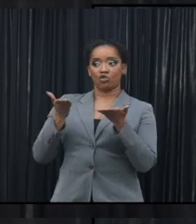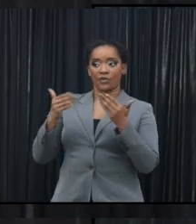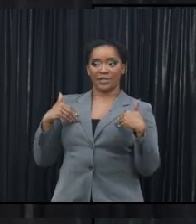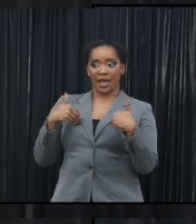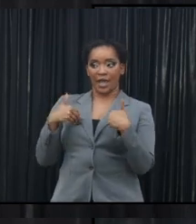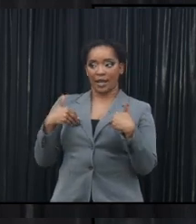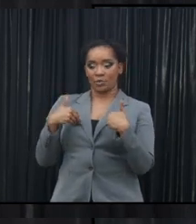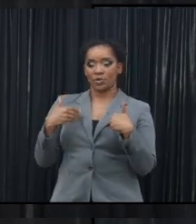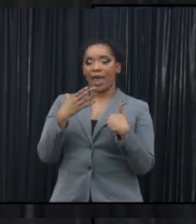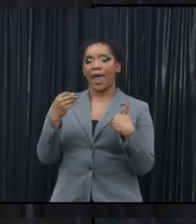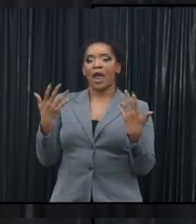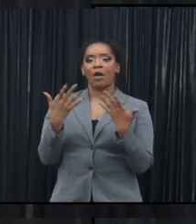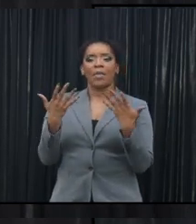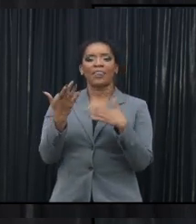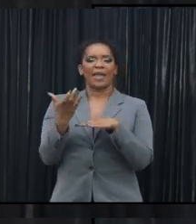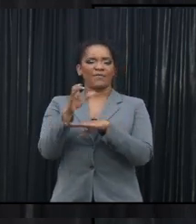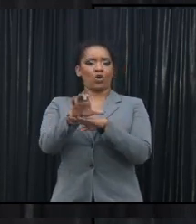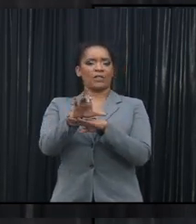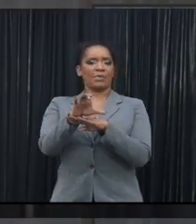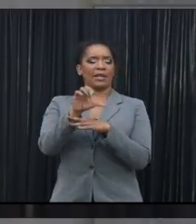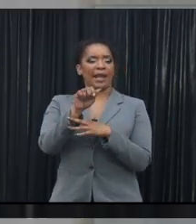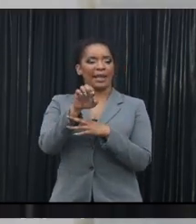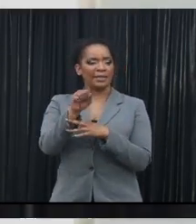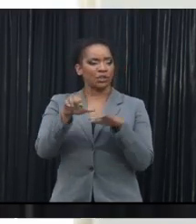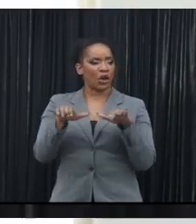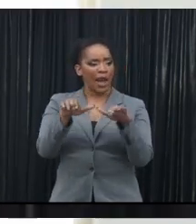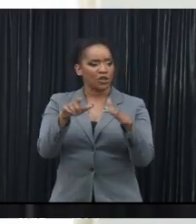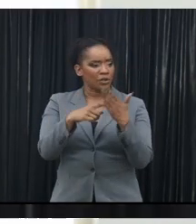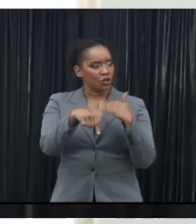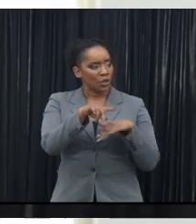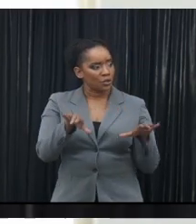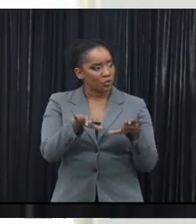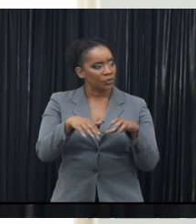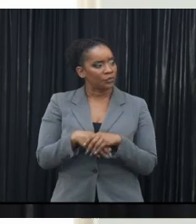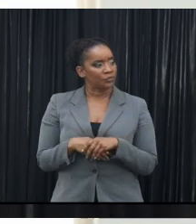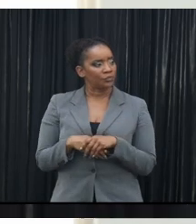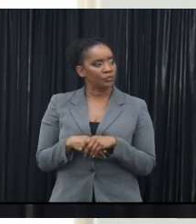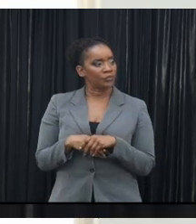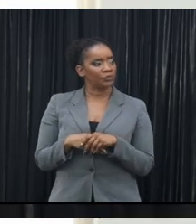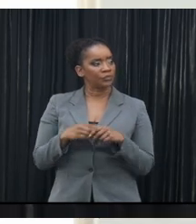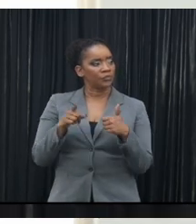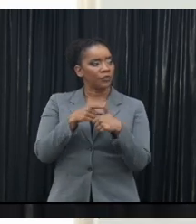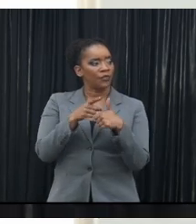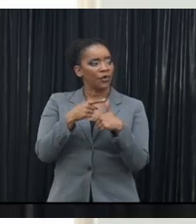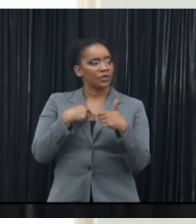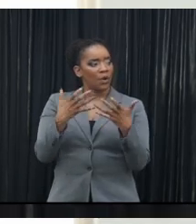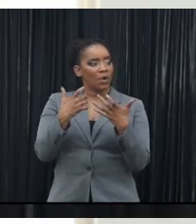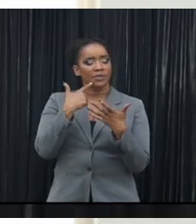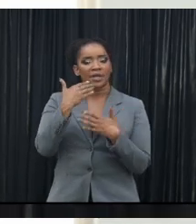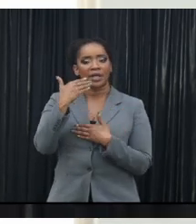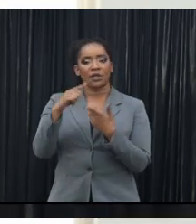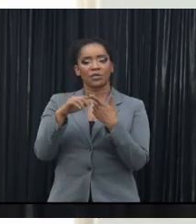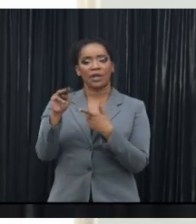any enforcement cases or actions that your department is taking. Sure. First, I want to thank you all, MDCR, for having me